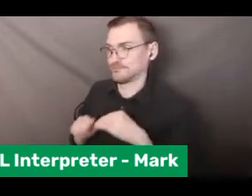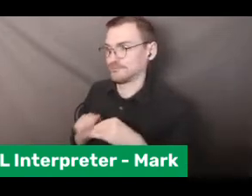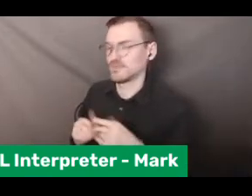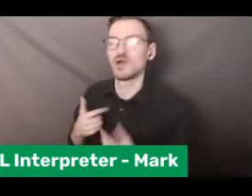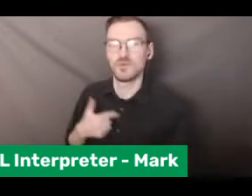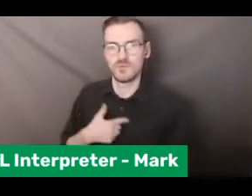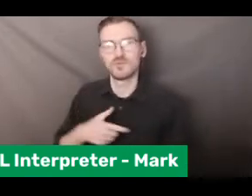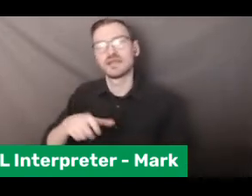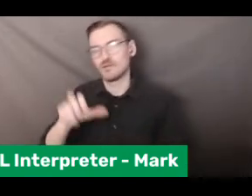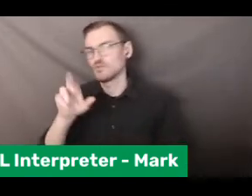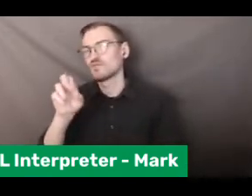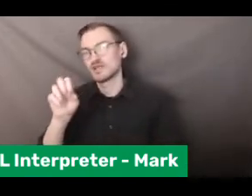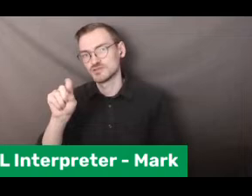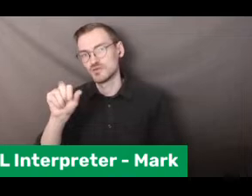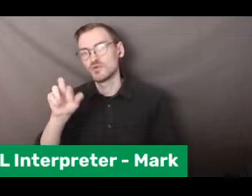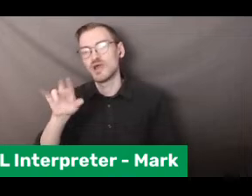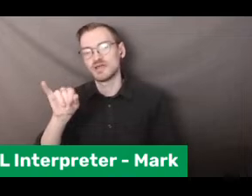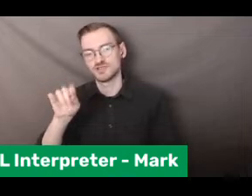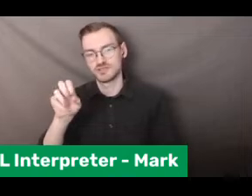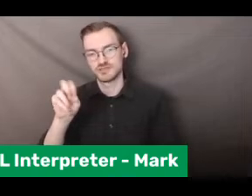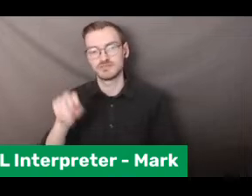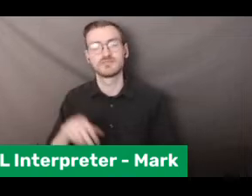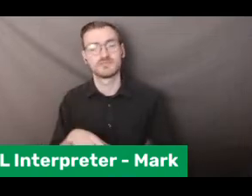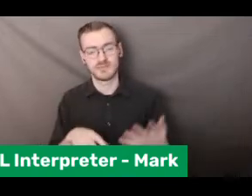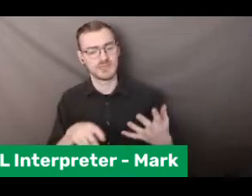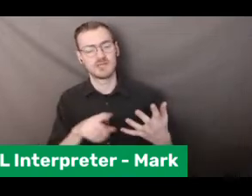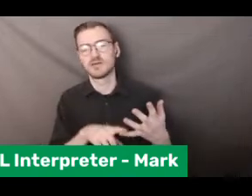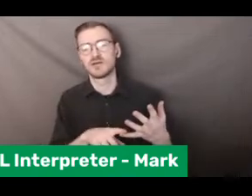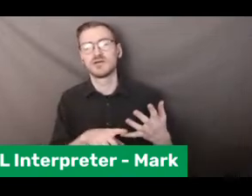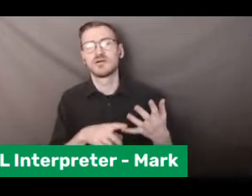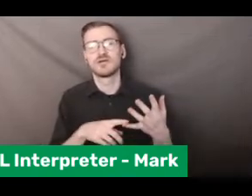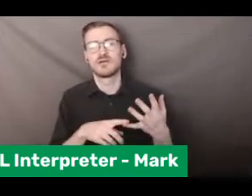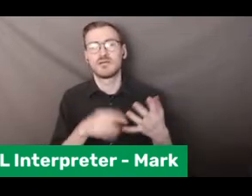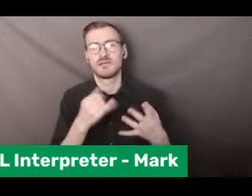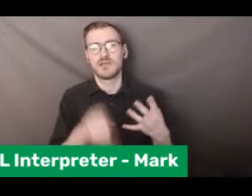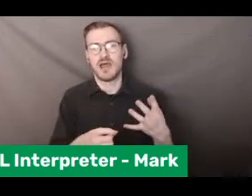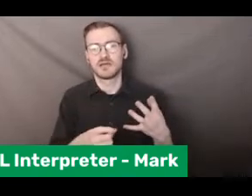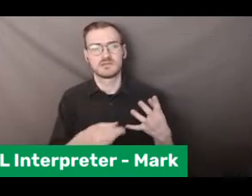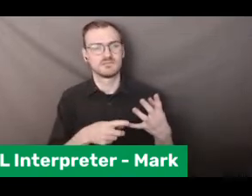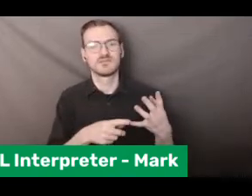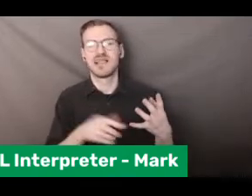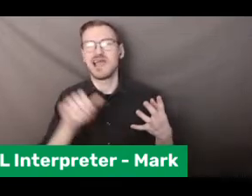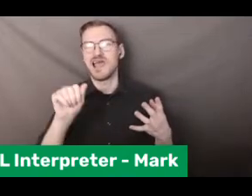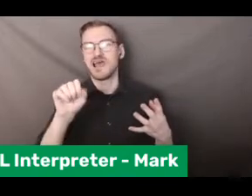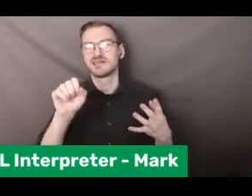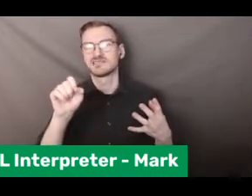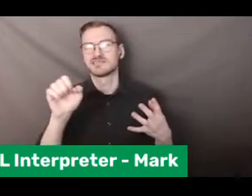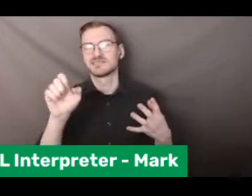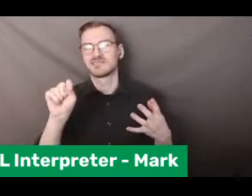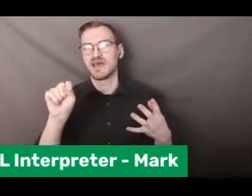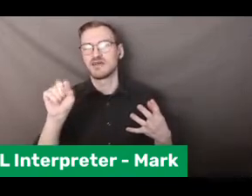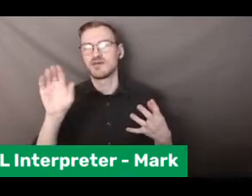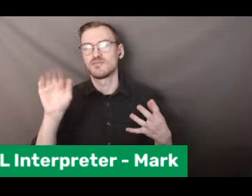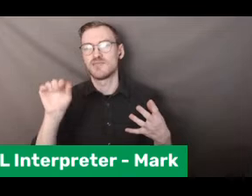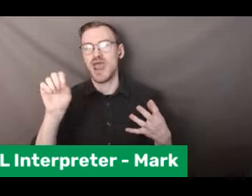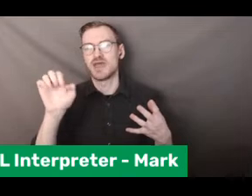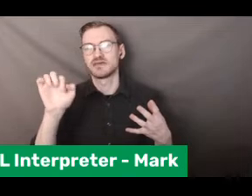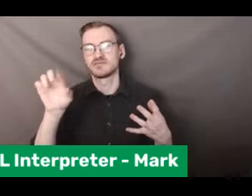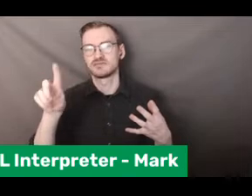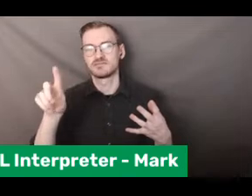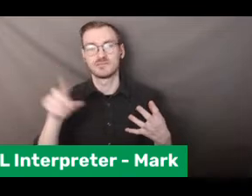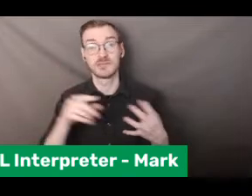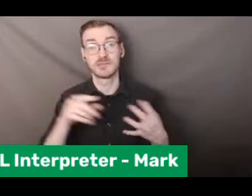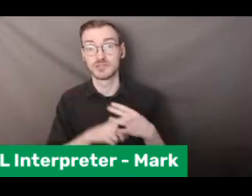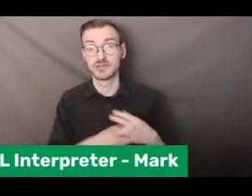Ginwright argues that healing-centered engagement is also asset-based. It starts with people's strengths. It starts with